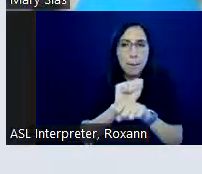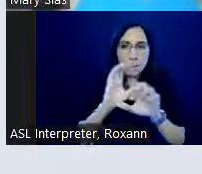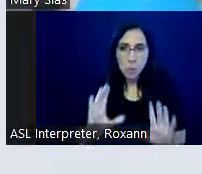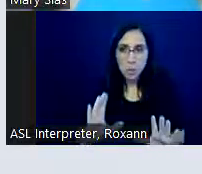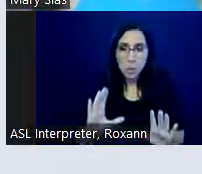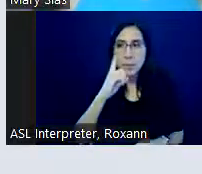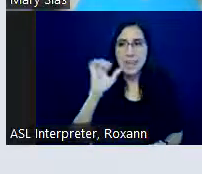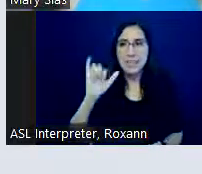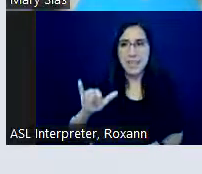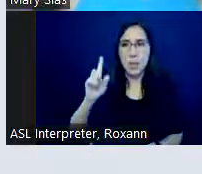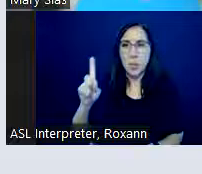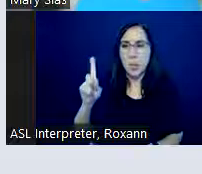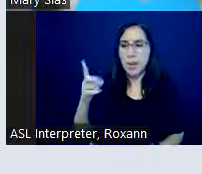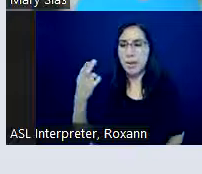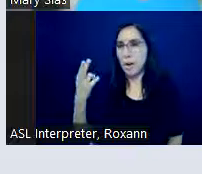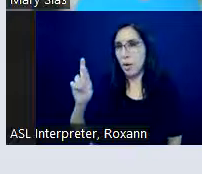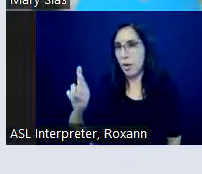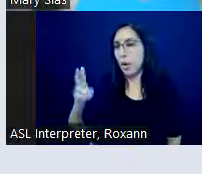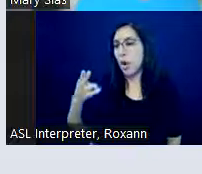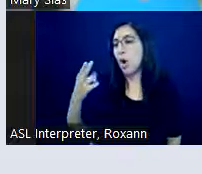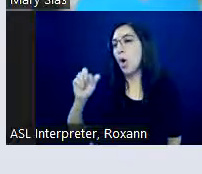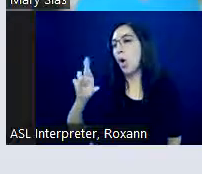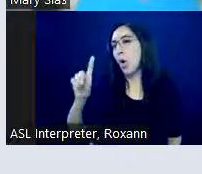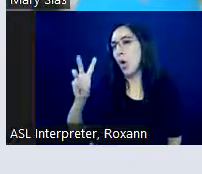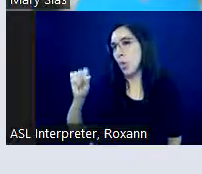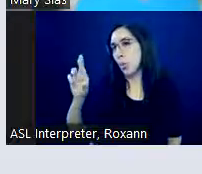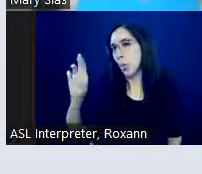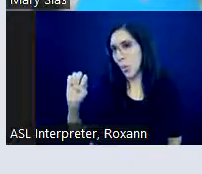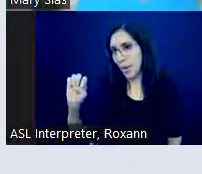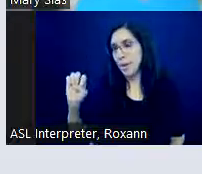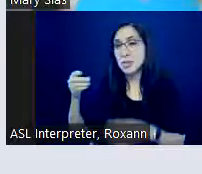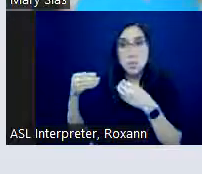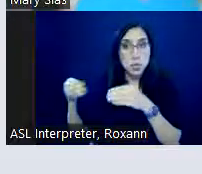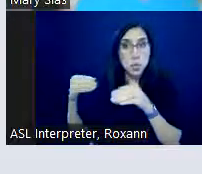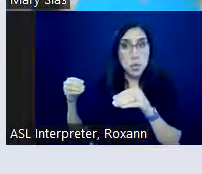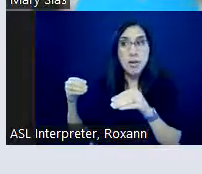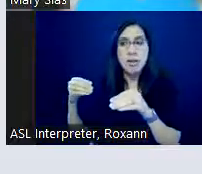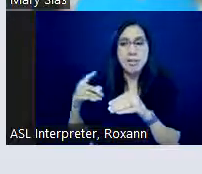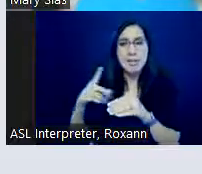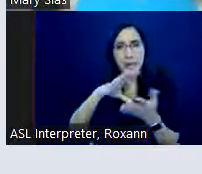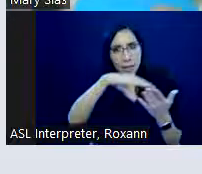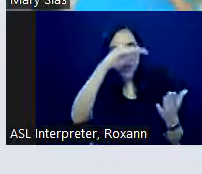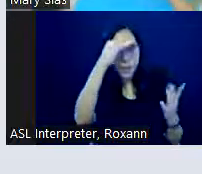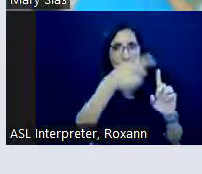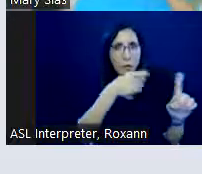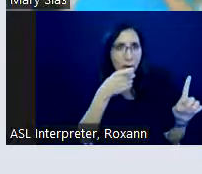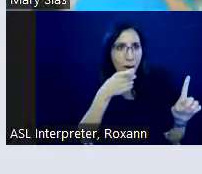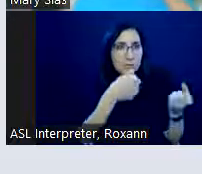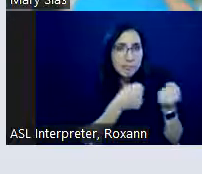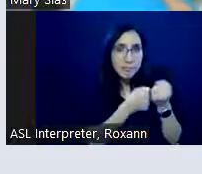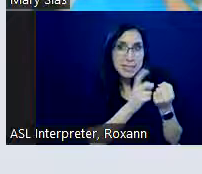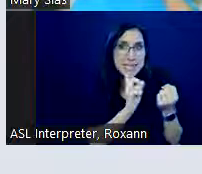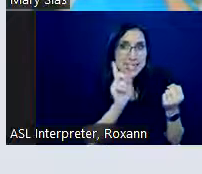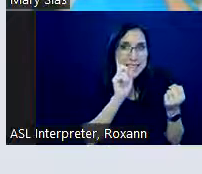and has a difficult time communicating, they now have a new mechanism. So it wasn't for the deaf community, it was to better